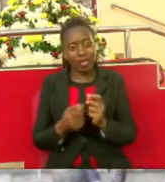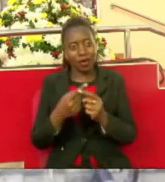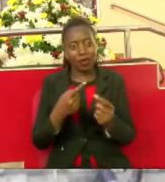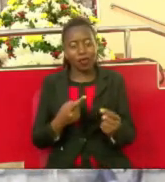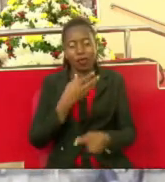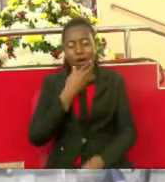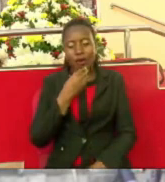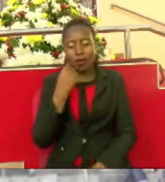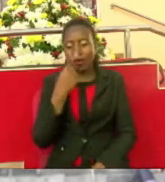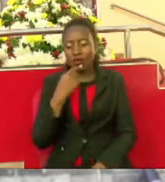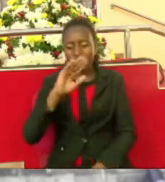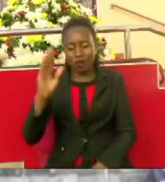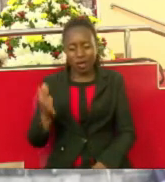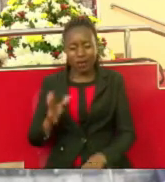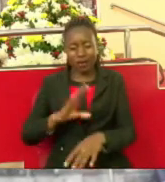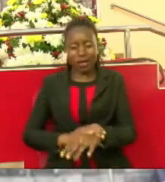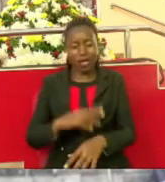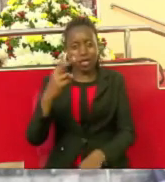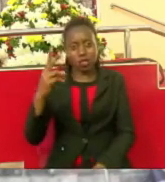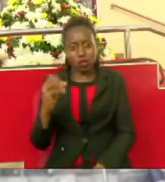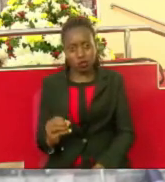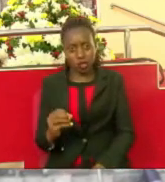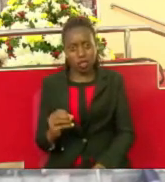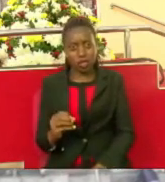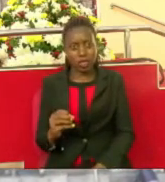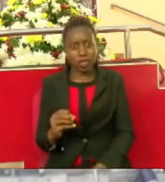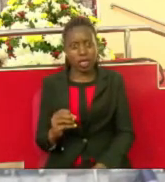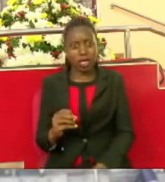I still remember the first day I got 60% in English.